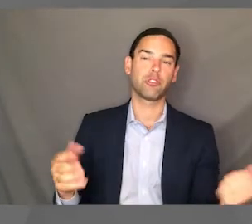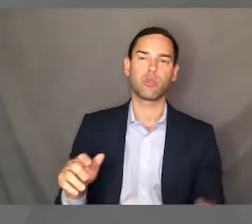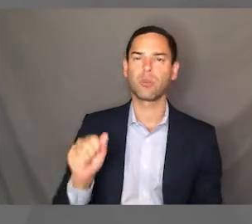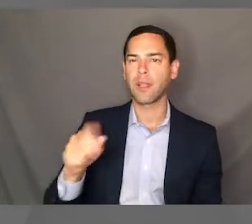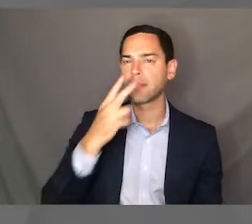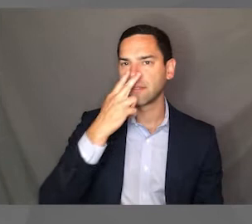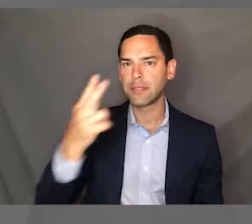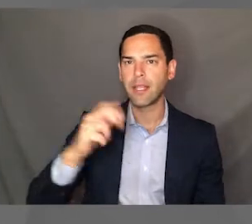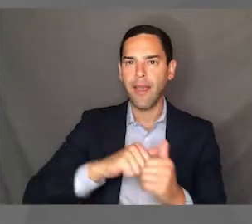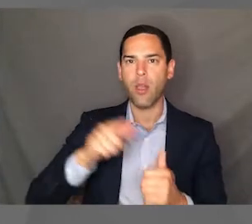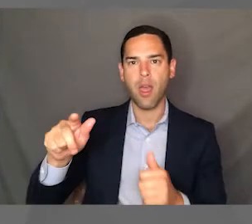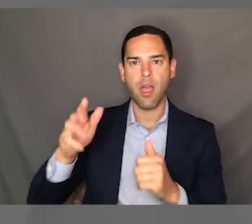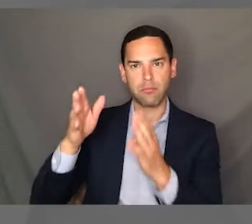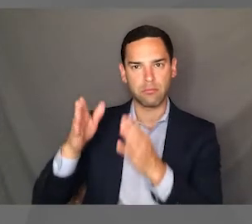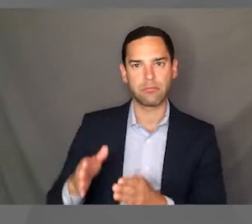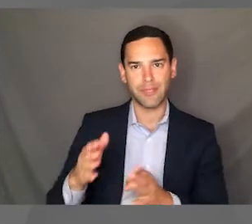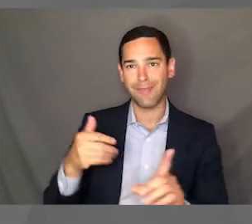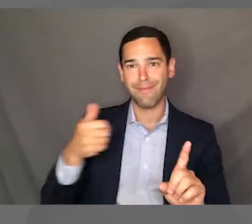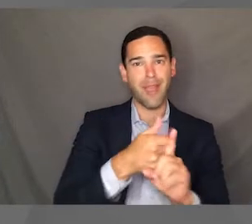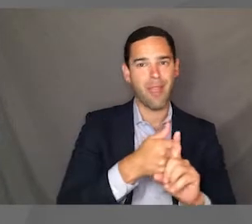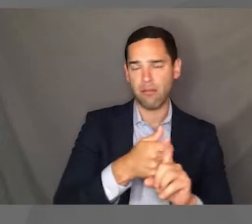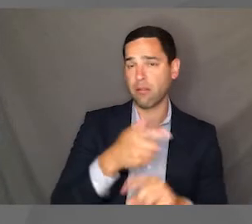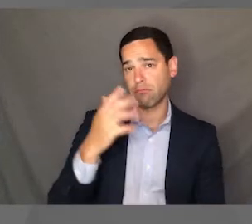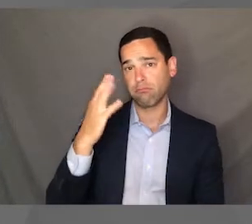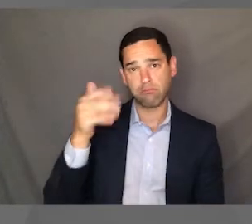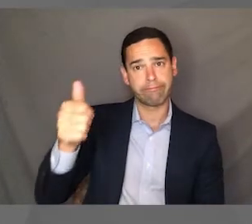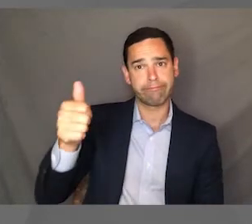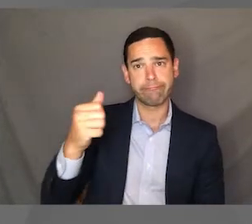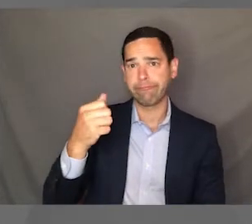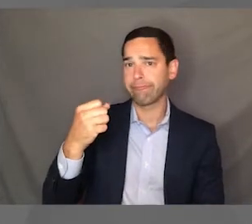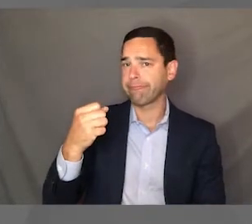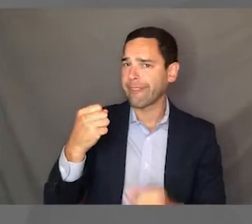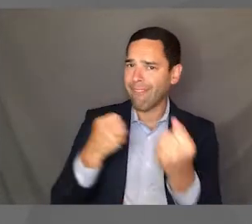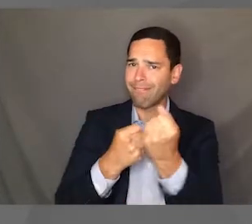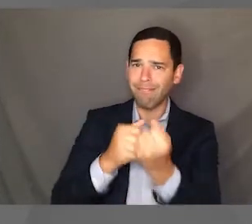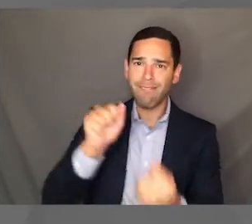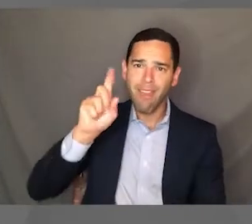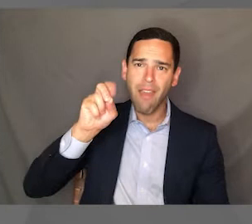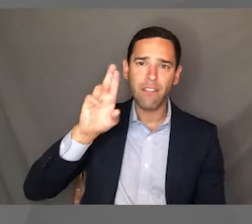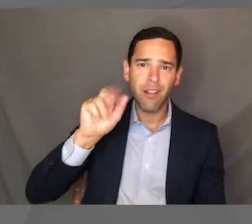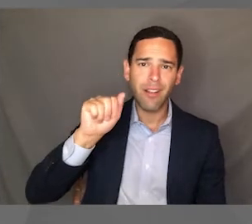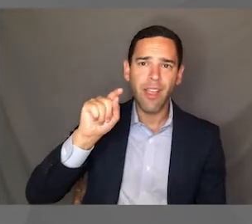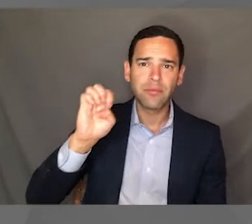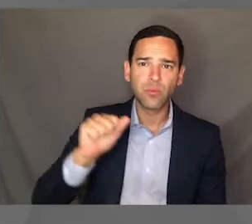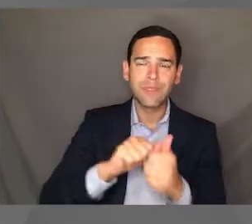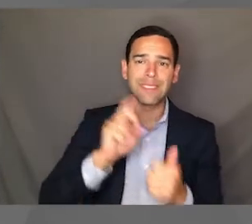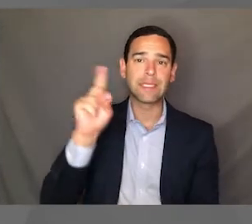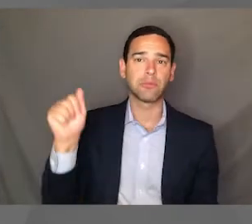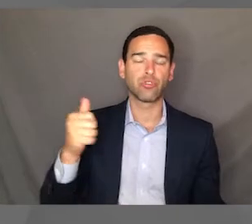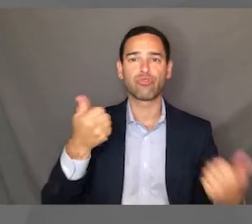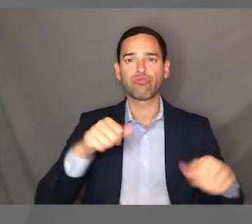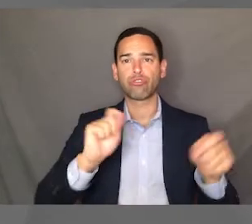the impact of our advocates when it displays in trying to change